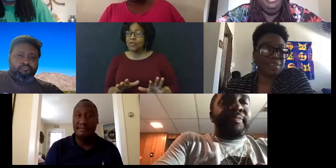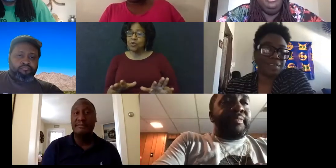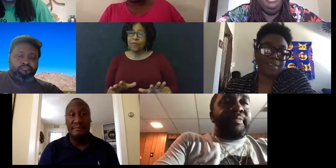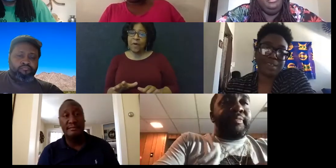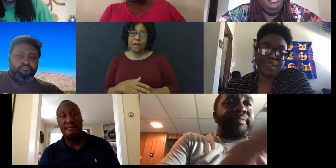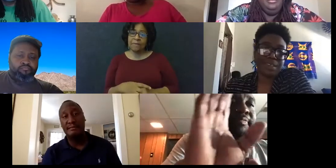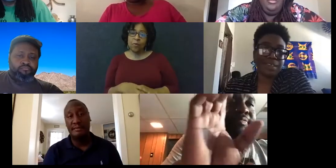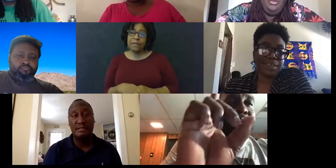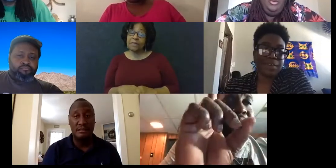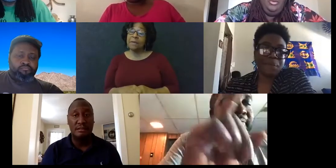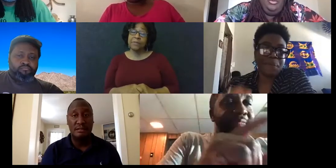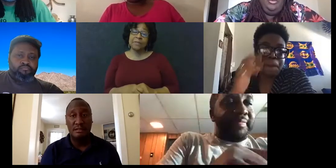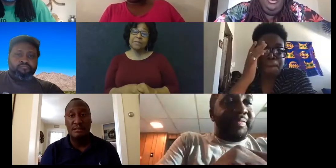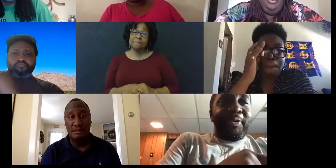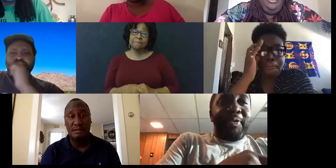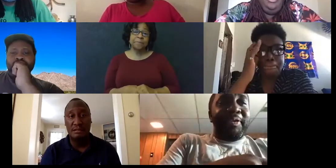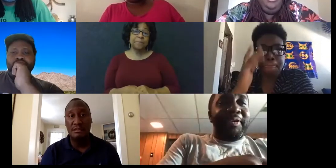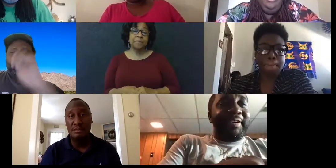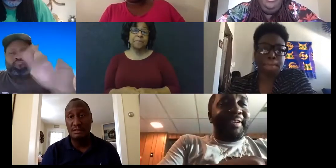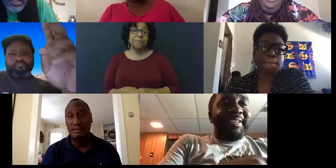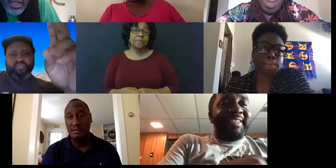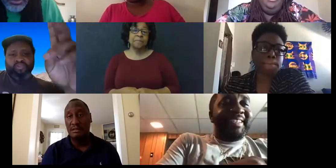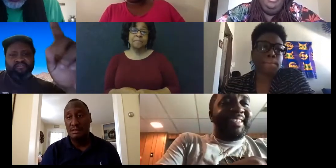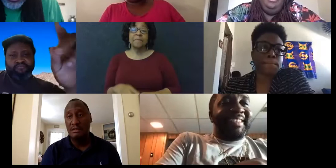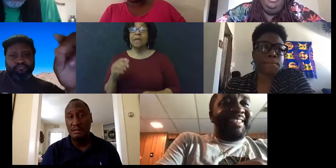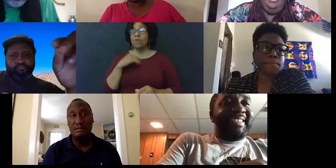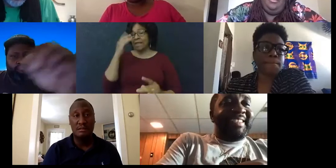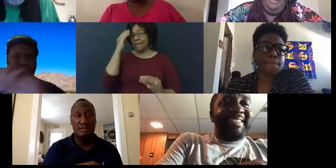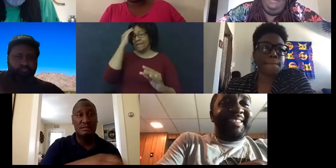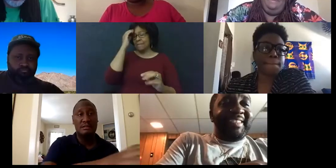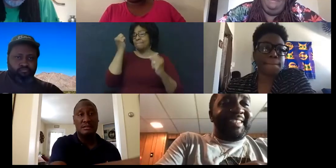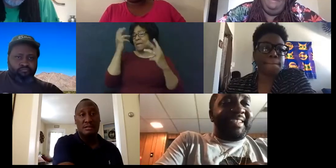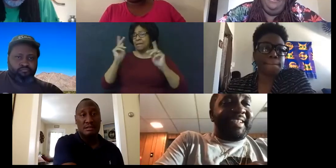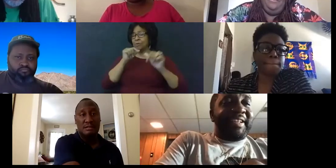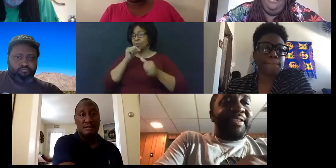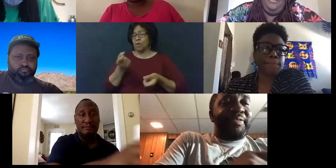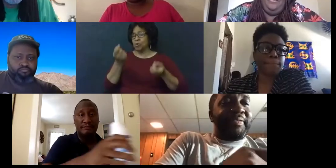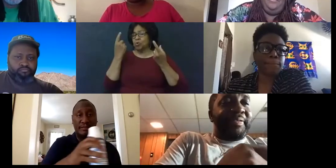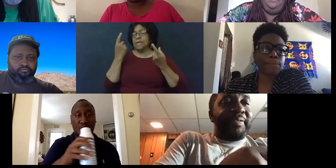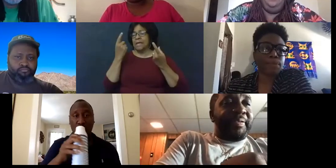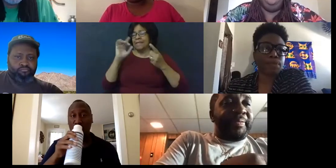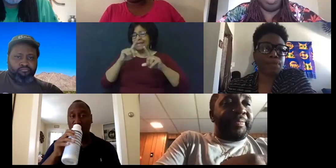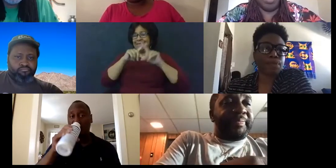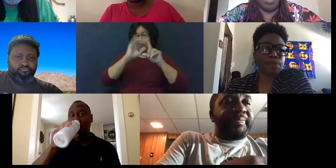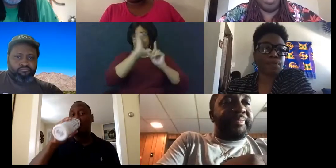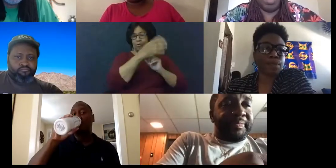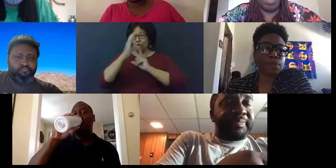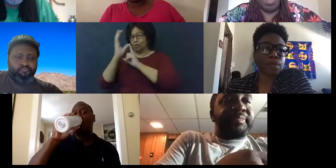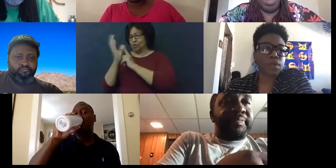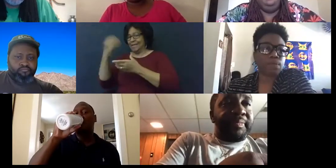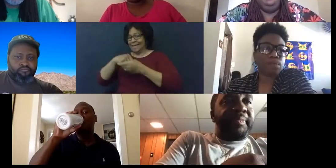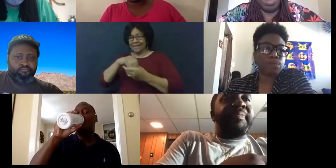have to avoid assumptions. And I think a lot of people don't really understand the different cultures within